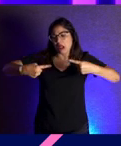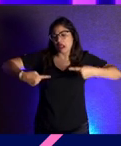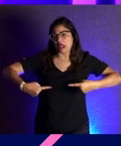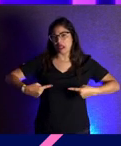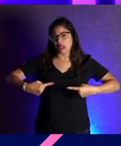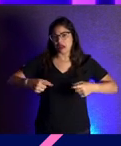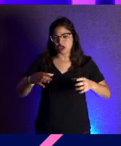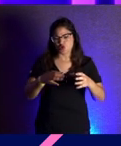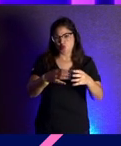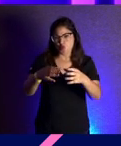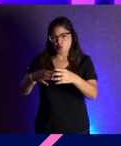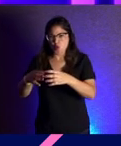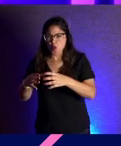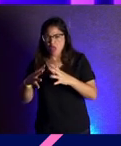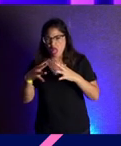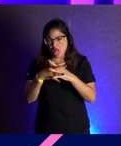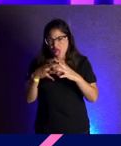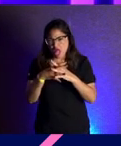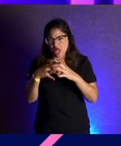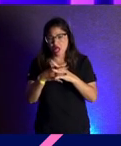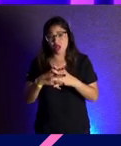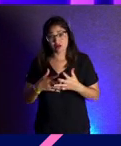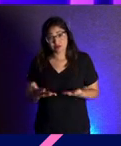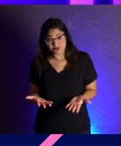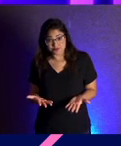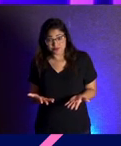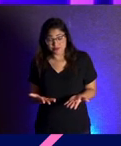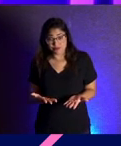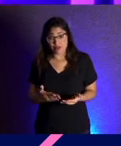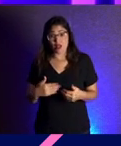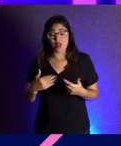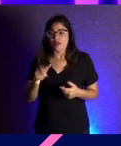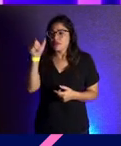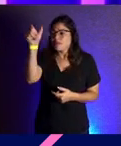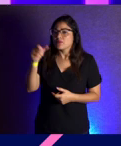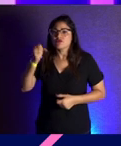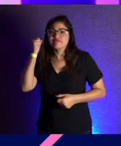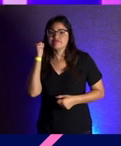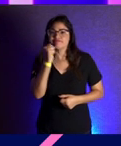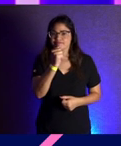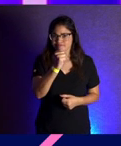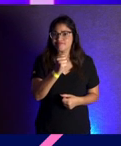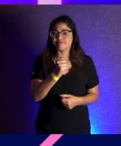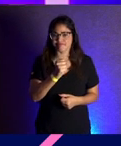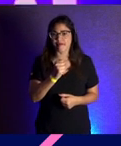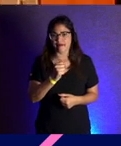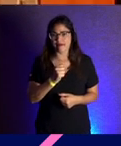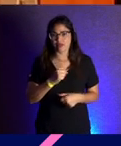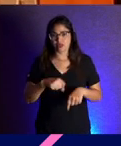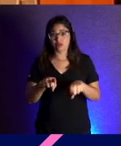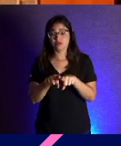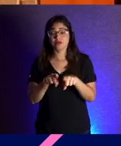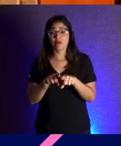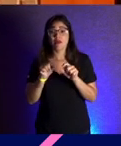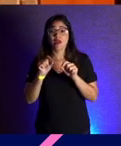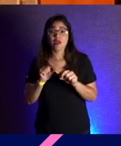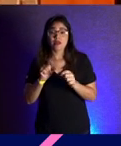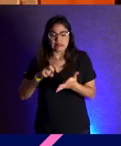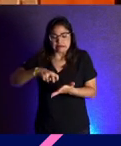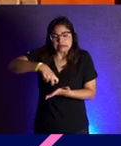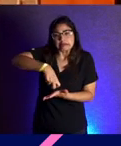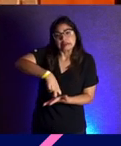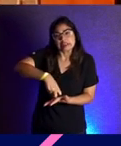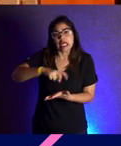homicide. People they are acquainted with. So that means 1/4 of homicides are committed between strangers. Of all